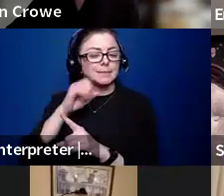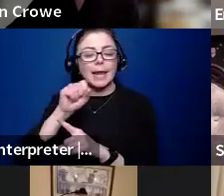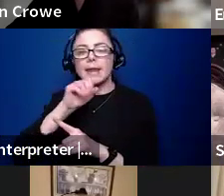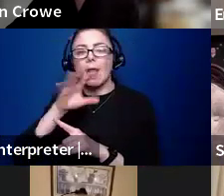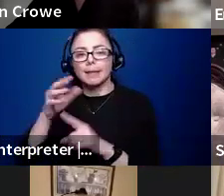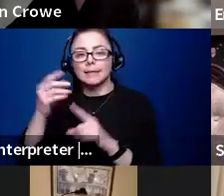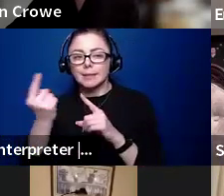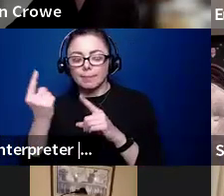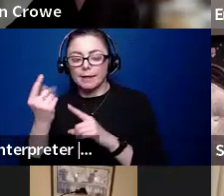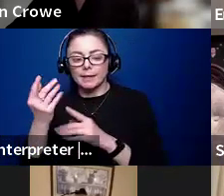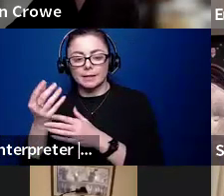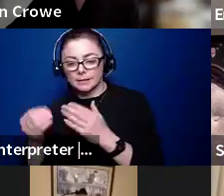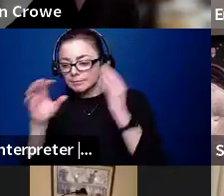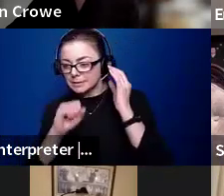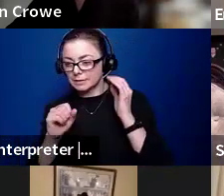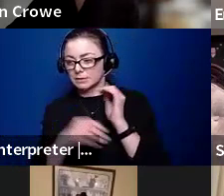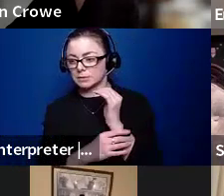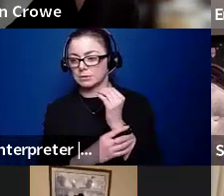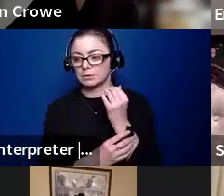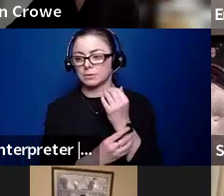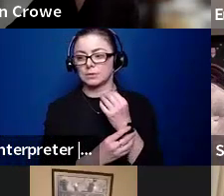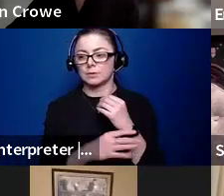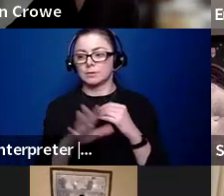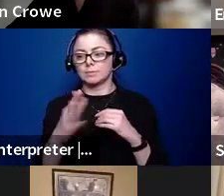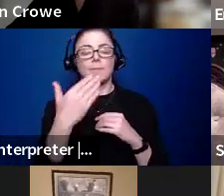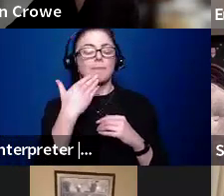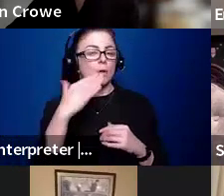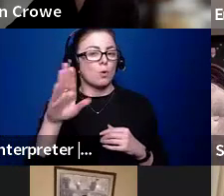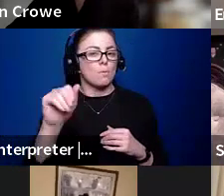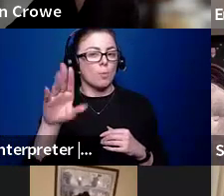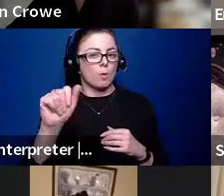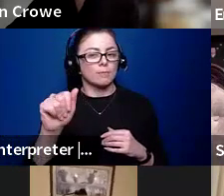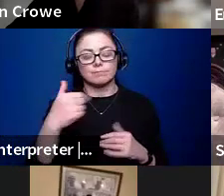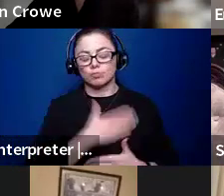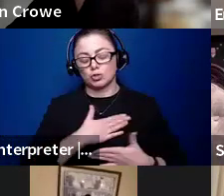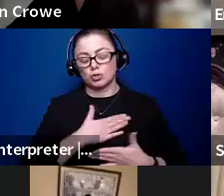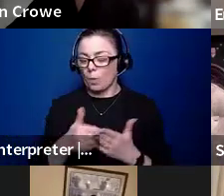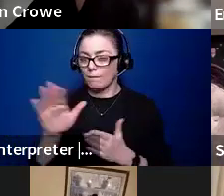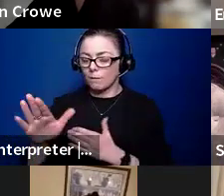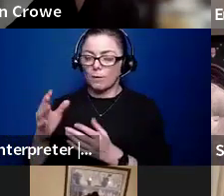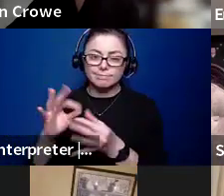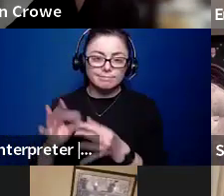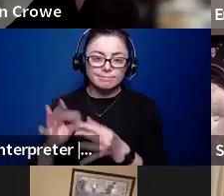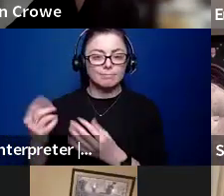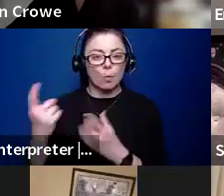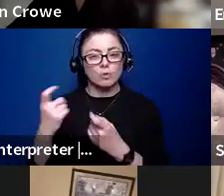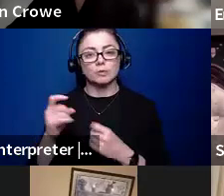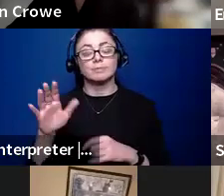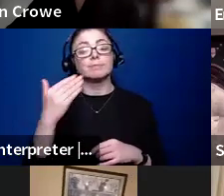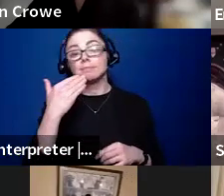That's it. Thank you, Barbara. I really appreciate all the comments and the questions as well. Thank you,